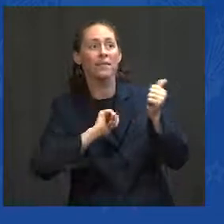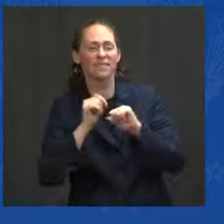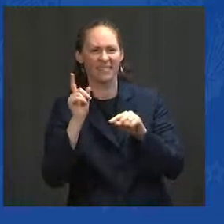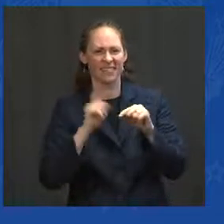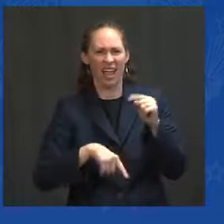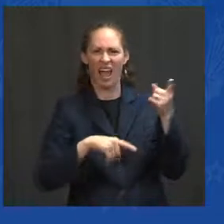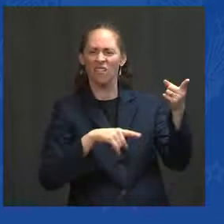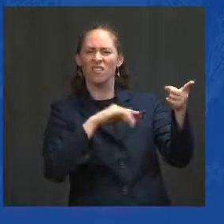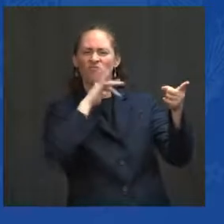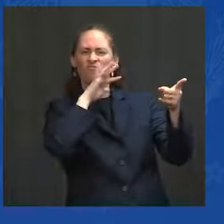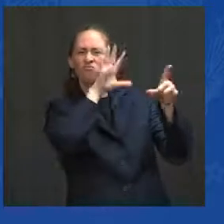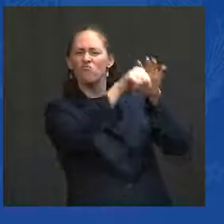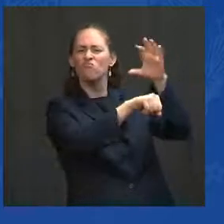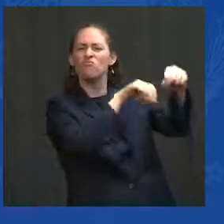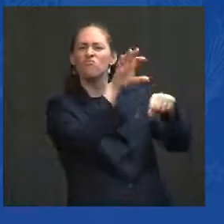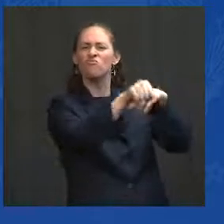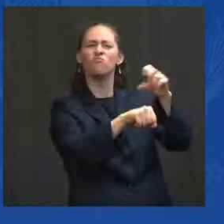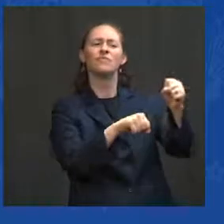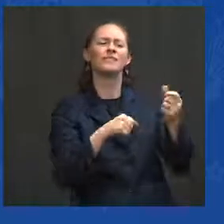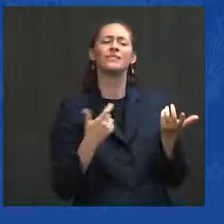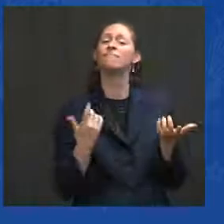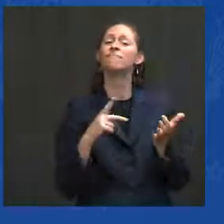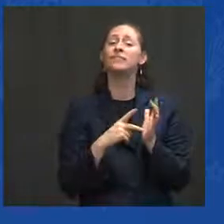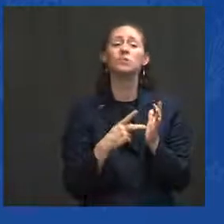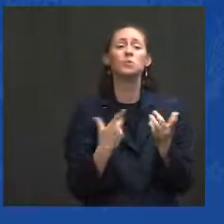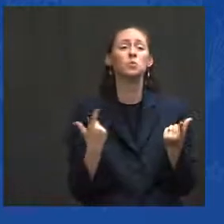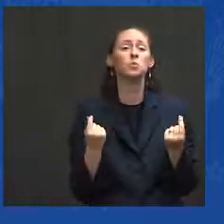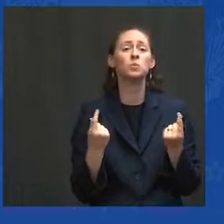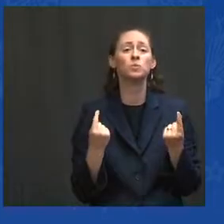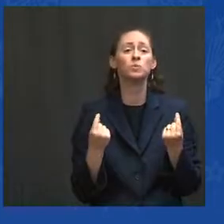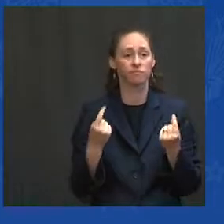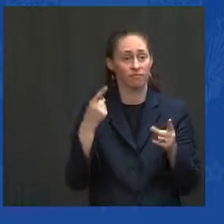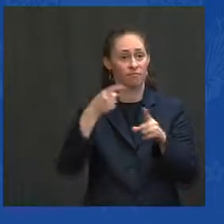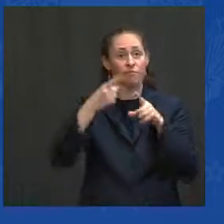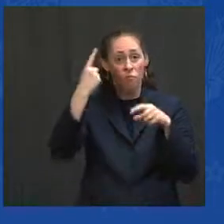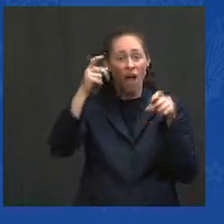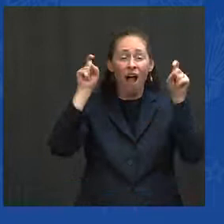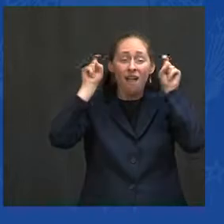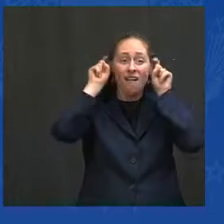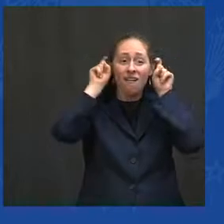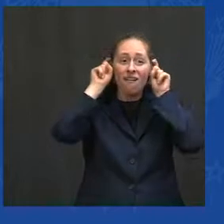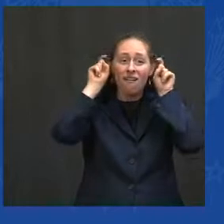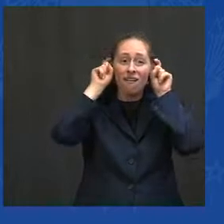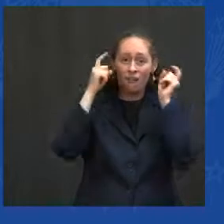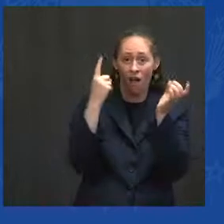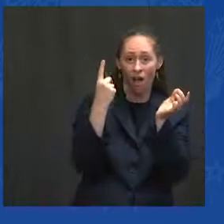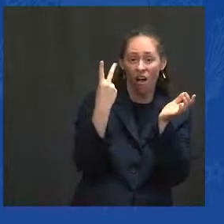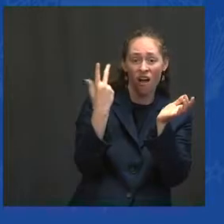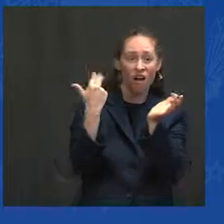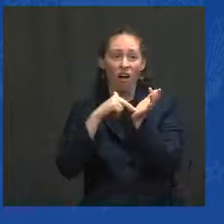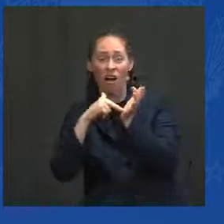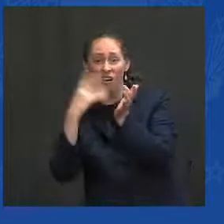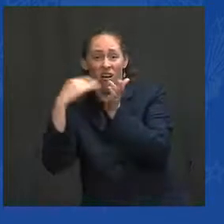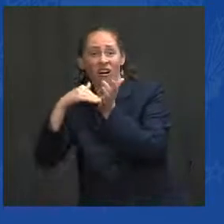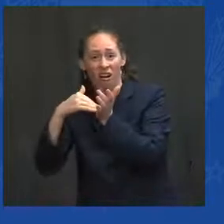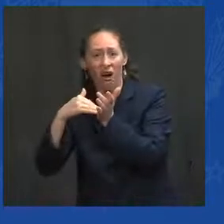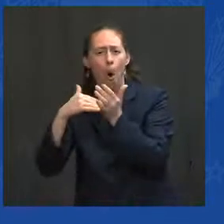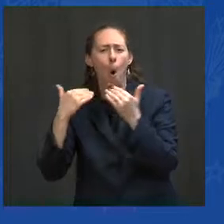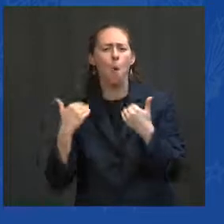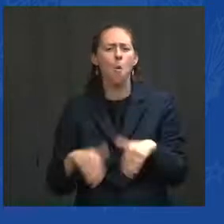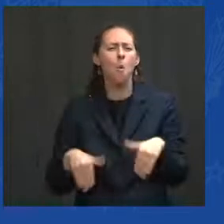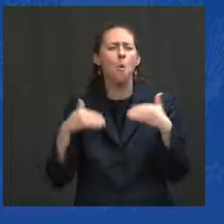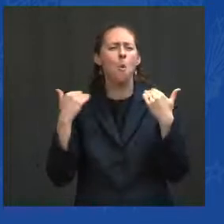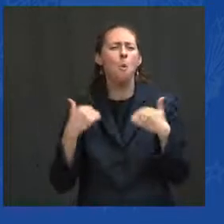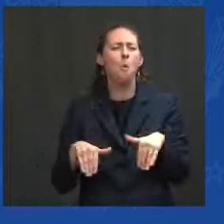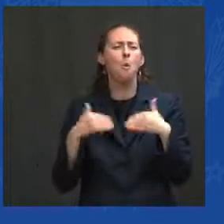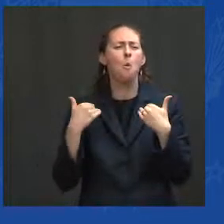result, a pair of hearing aids can cost thousands of dollars. That's a big reason why just